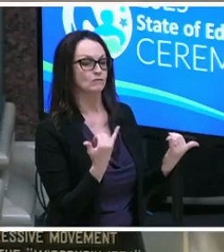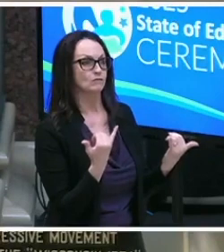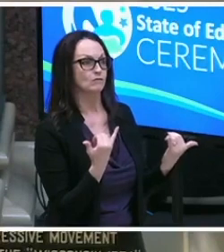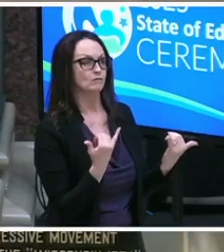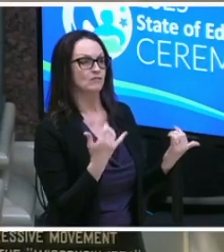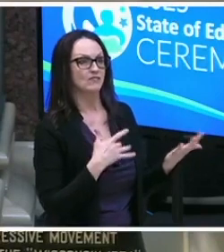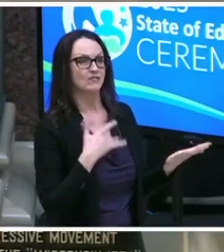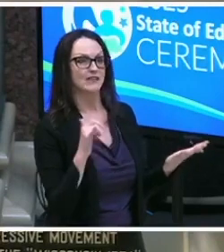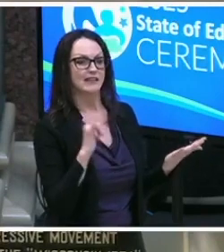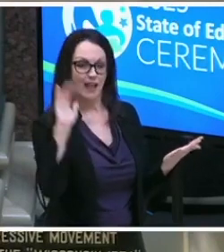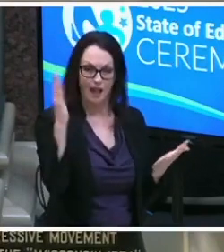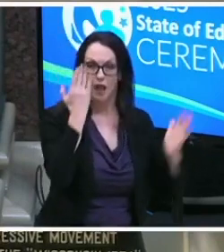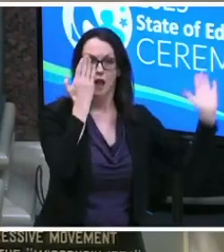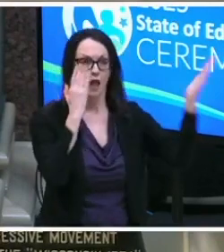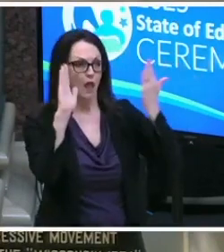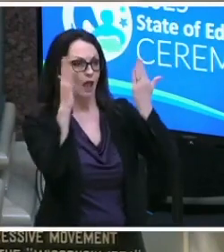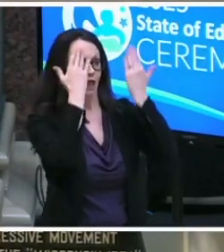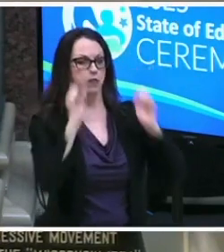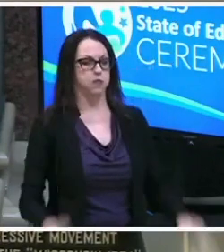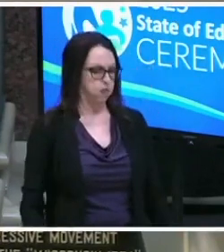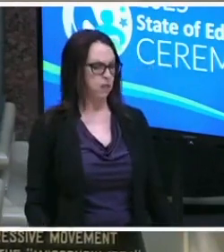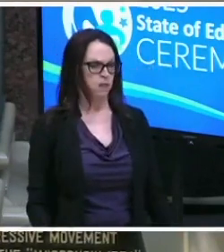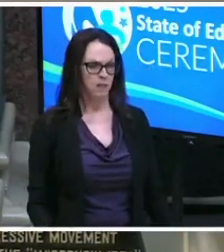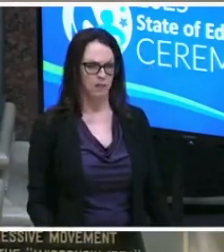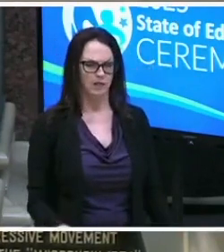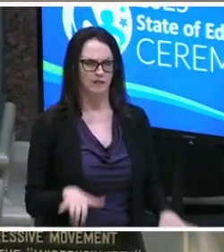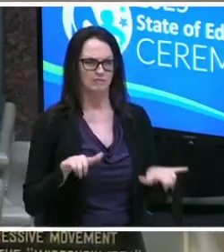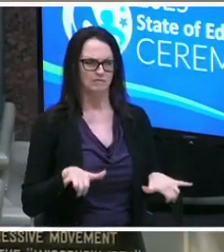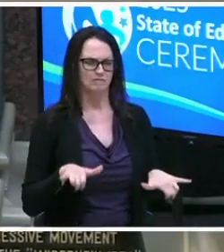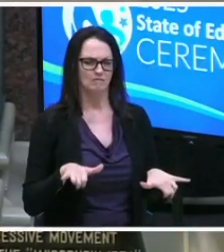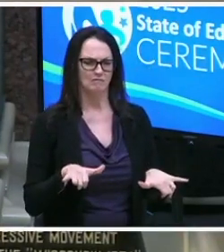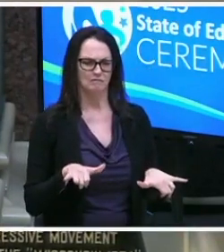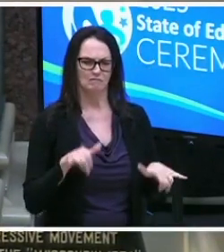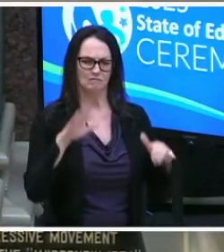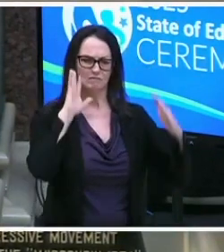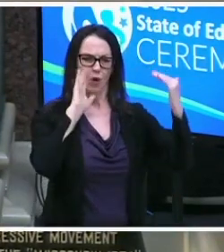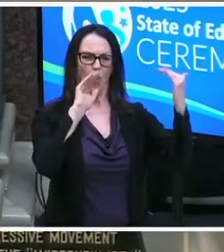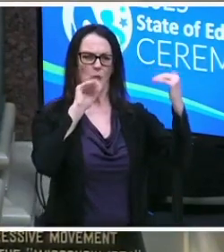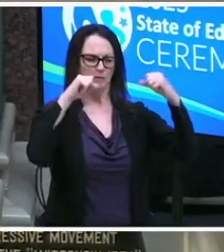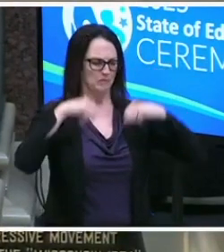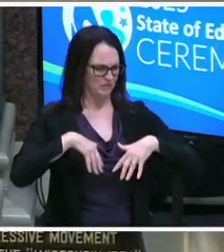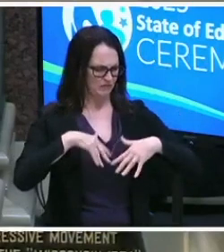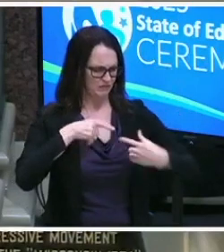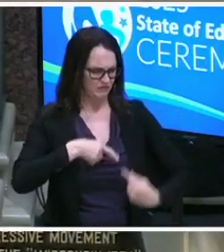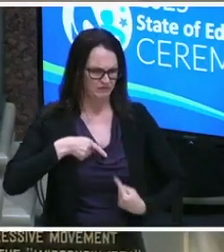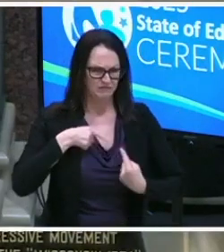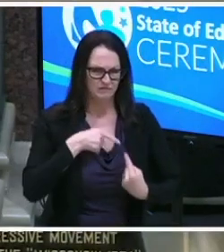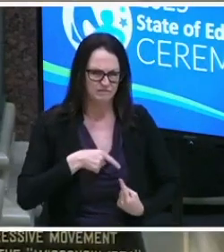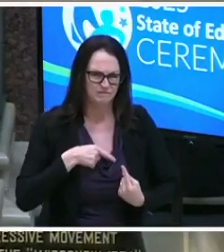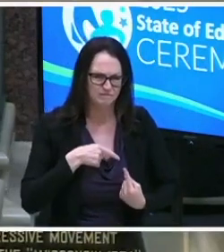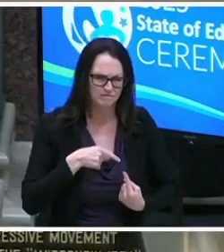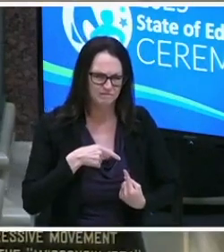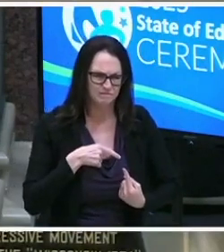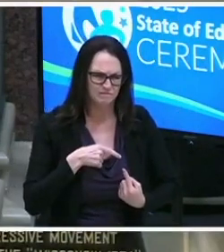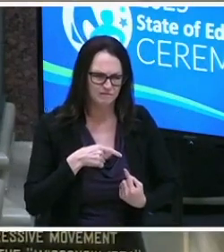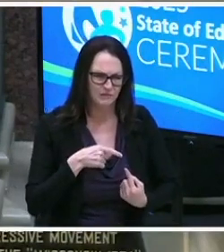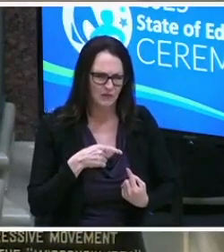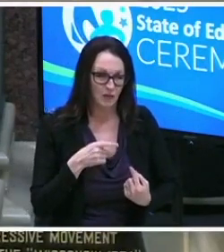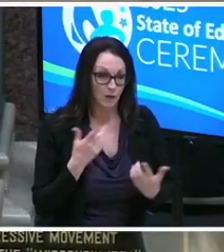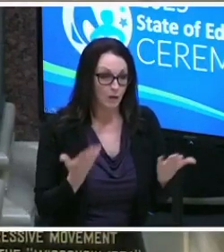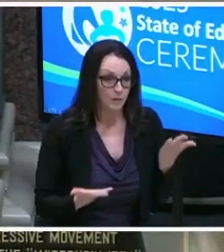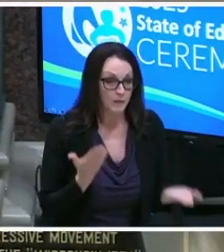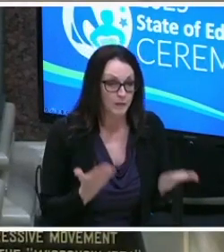your body and mind their new residence. After time, if you're lucky, hope